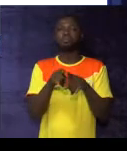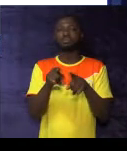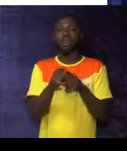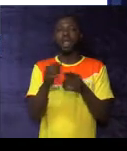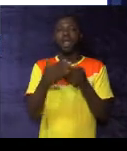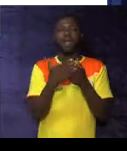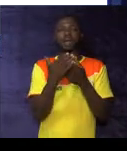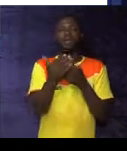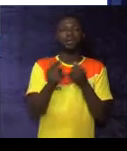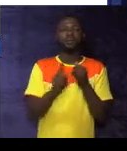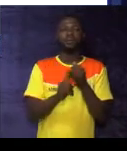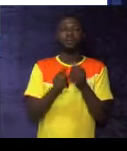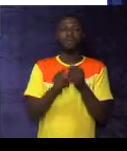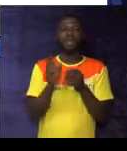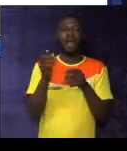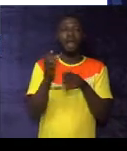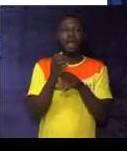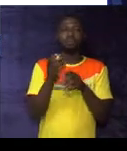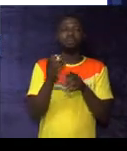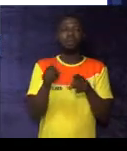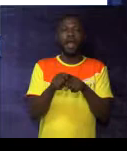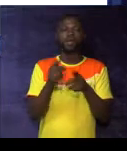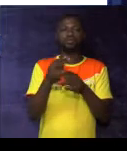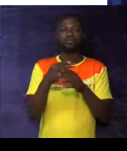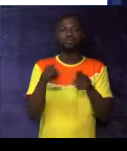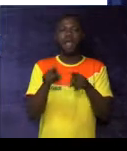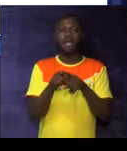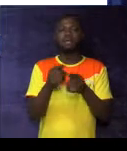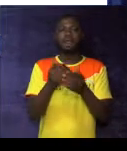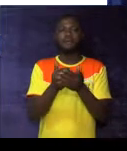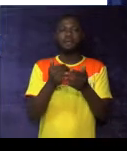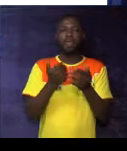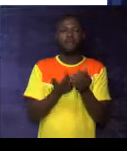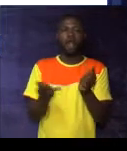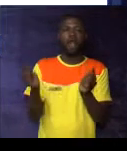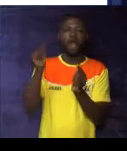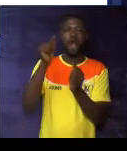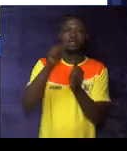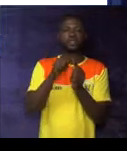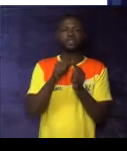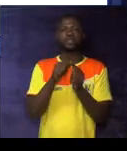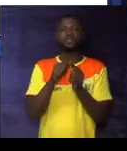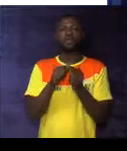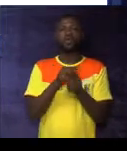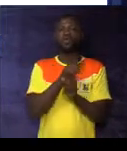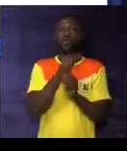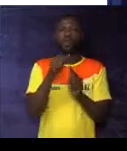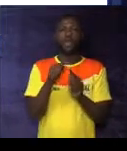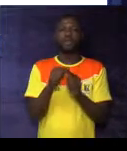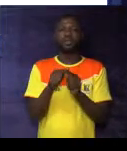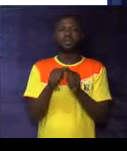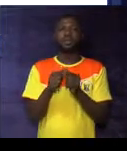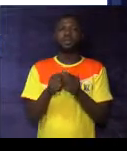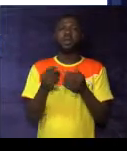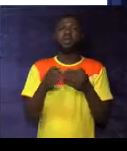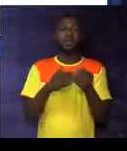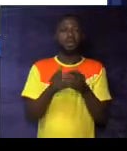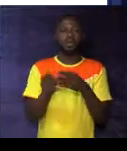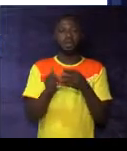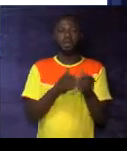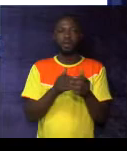are words like after, as soon as, before, until,